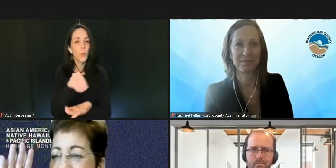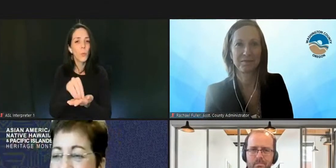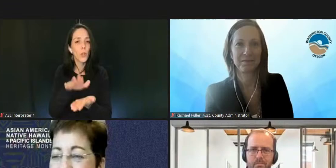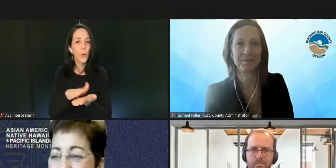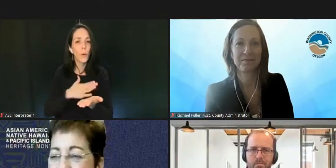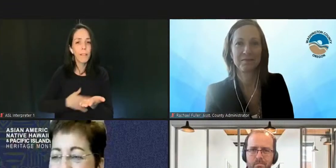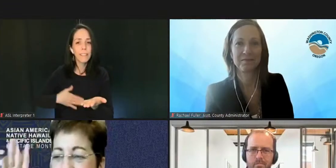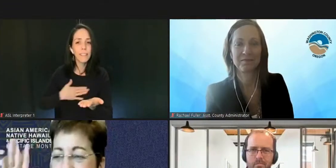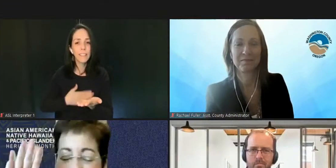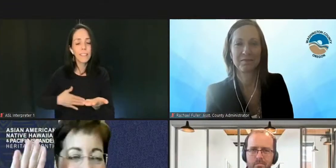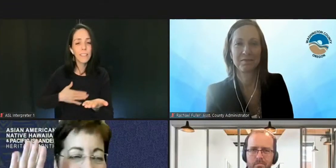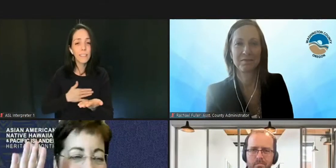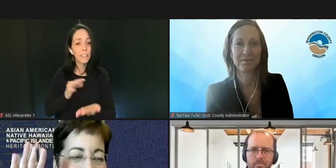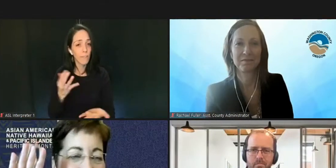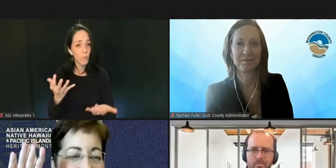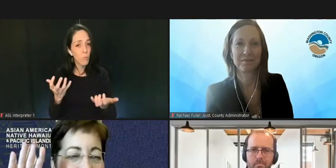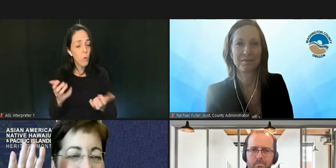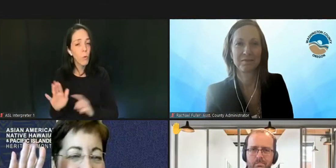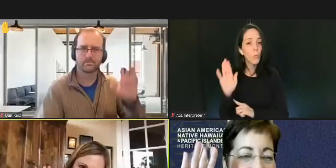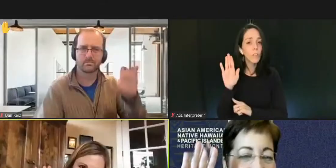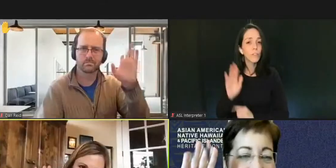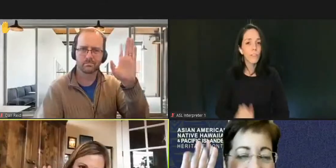your hand in favor.